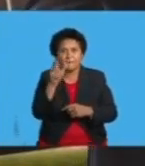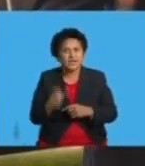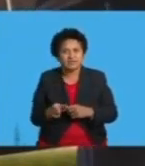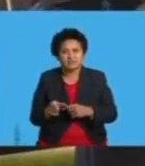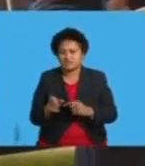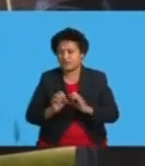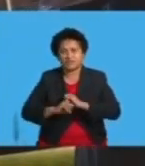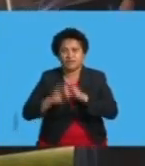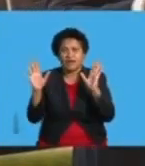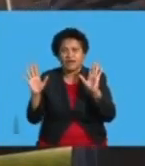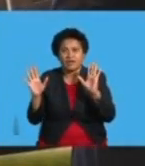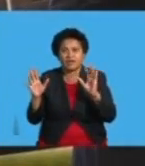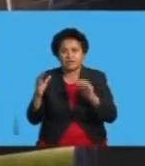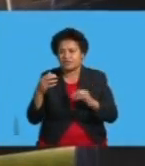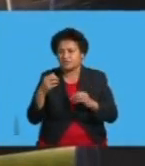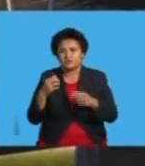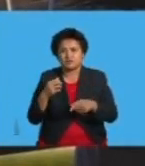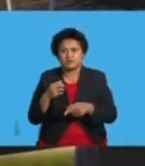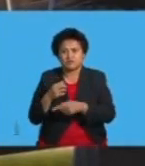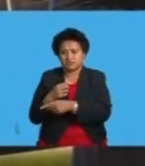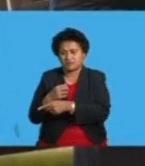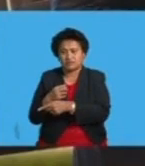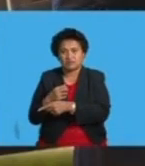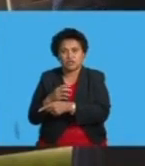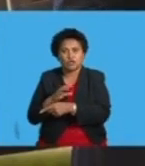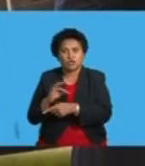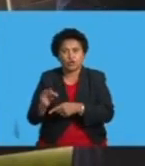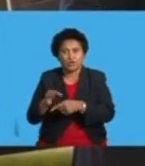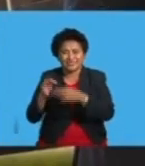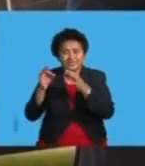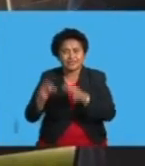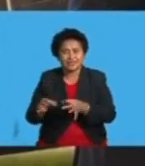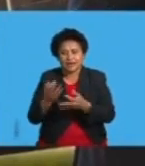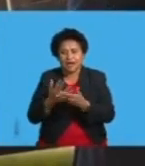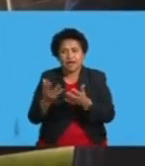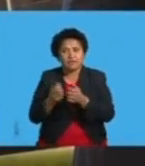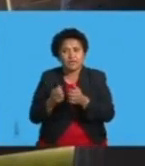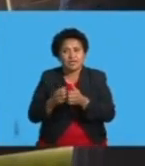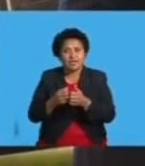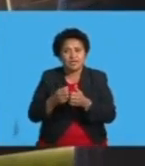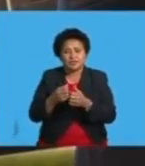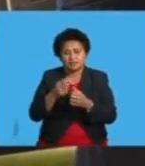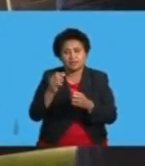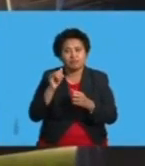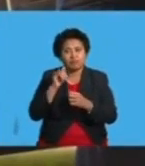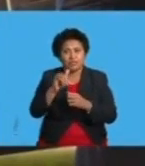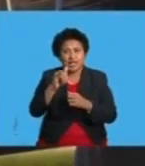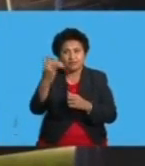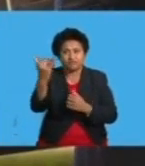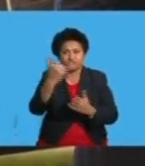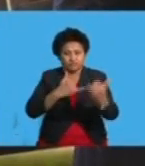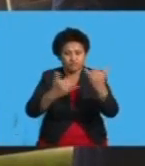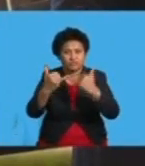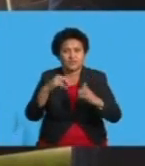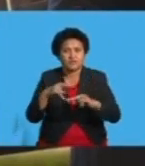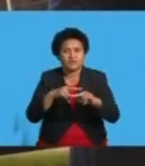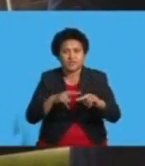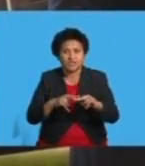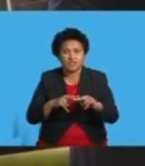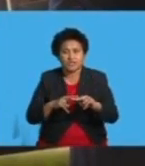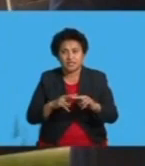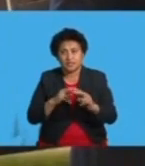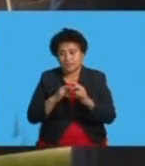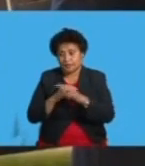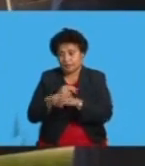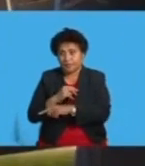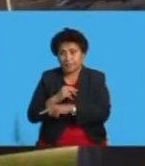determine how many planes come into Fiji. In fact, indeed, under the current chair of Fiji Airways, as chair